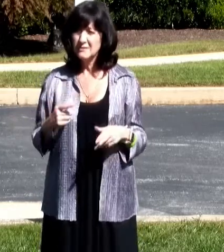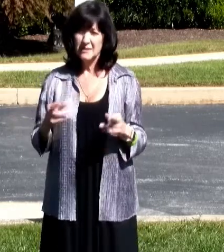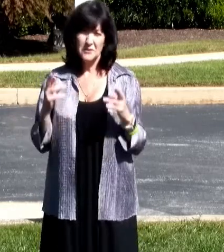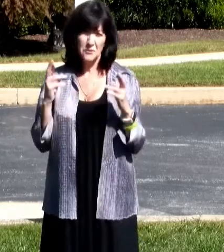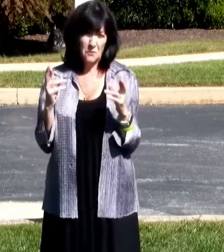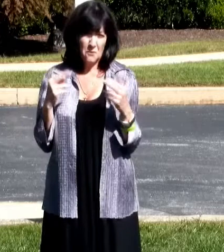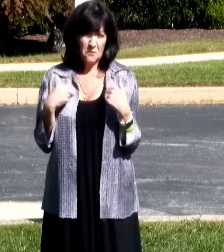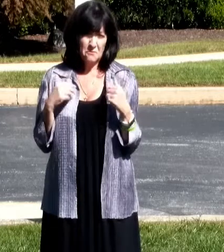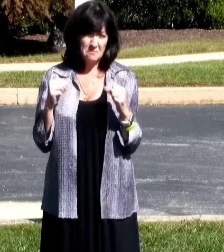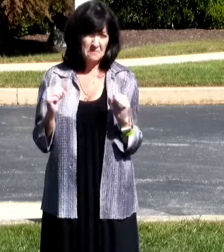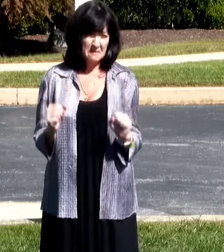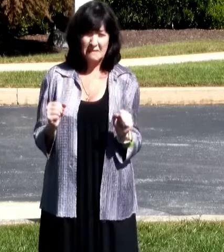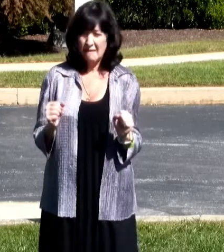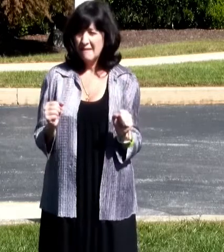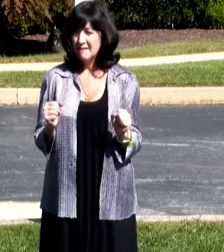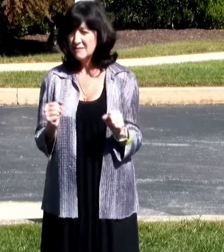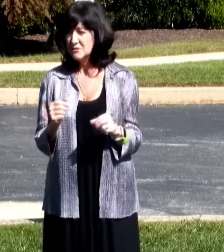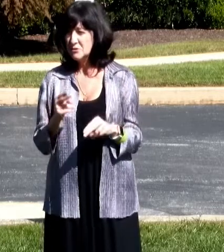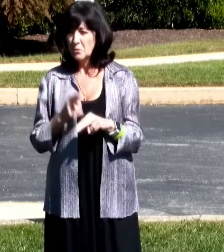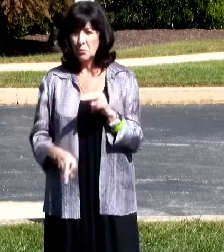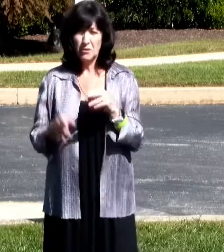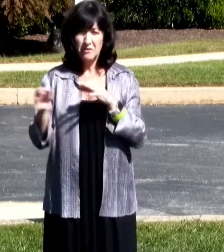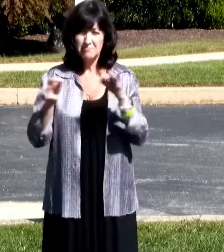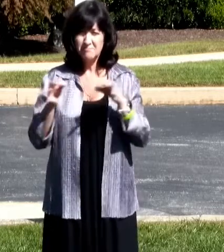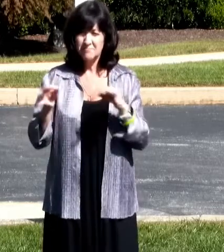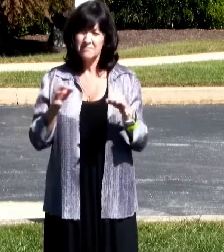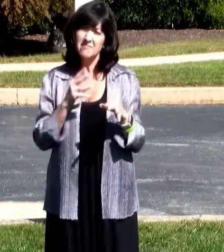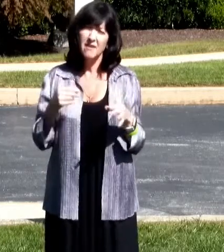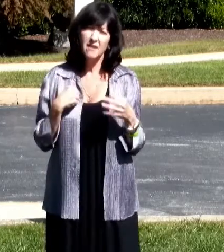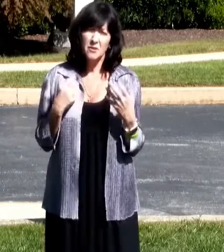yous to so many whose work was